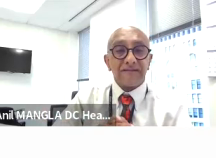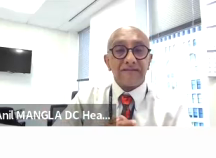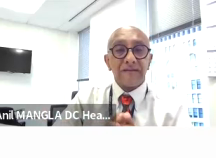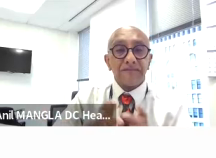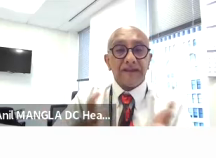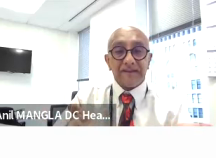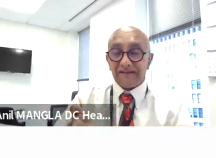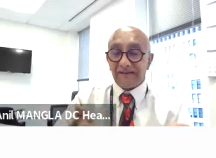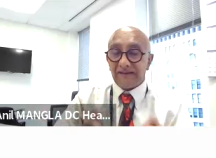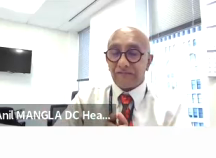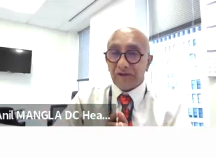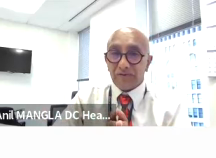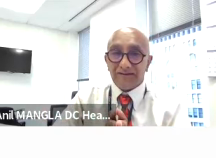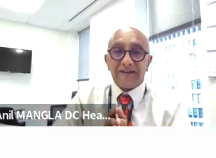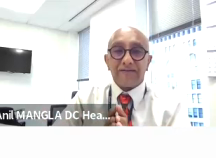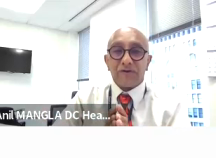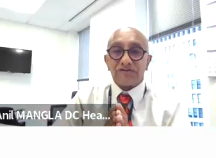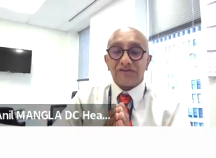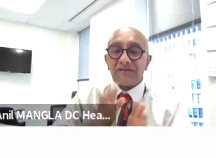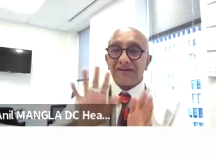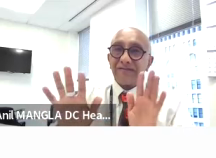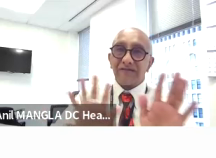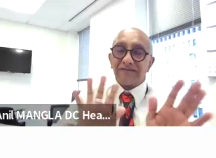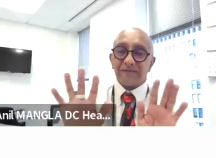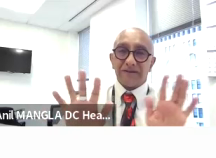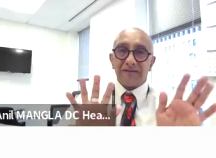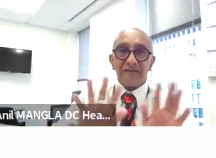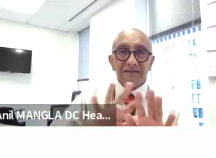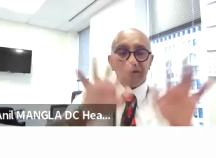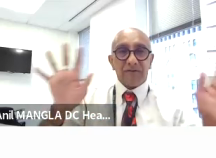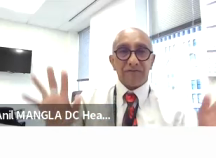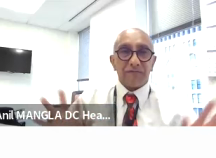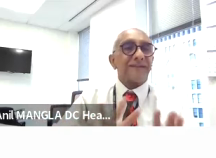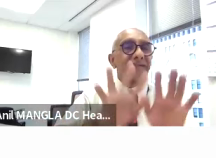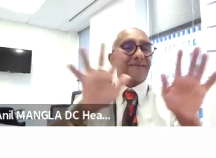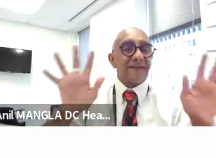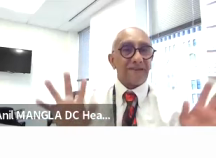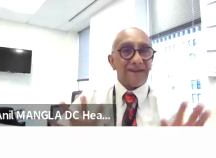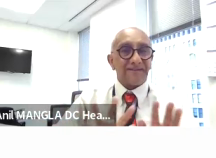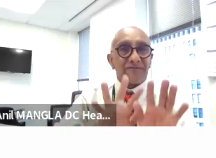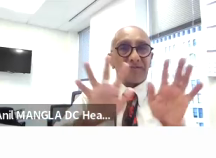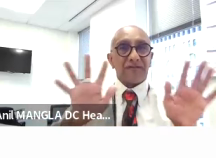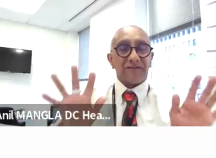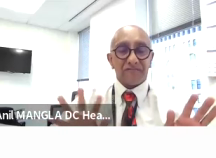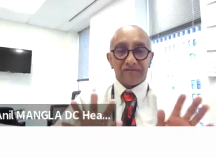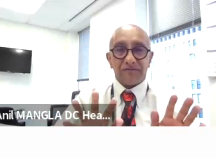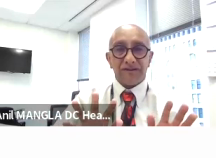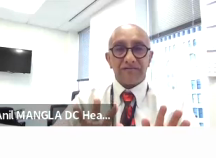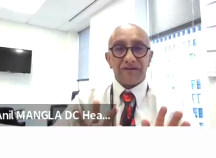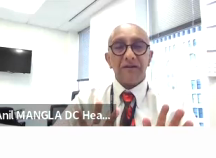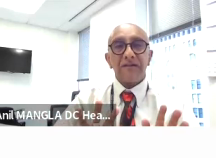and sneezes, and then again, frequent hand washing. So again, very similar. They all fall in that same category, right,